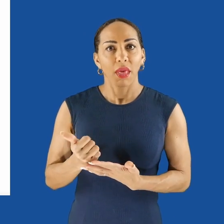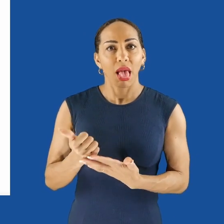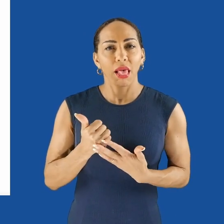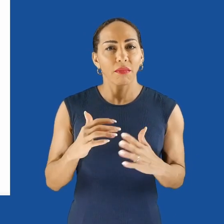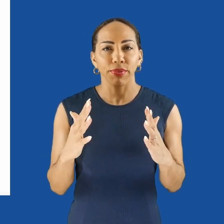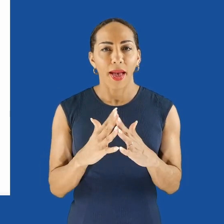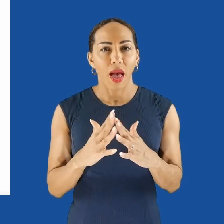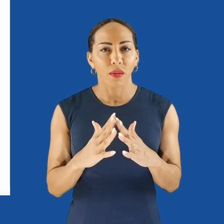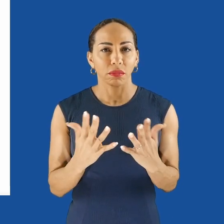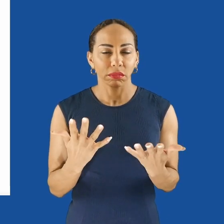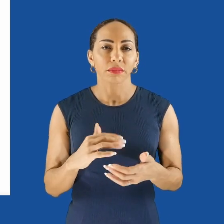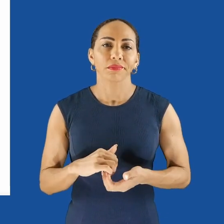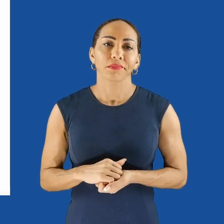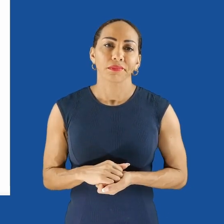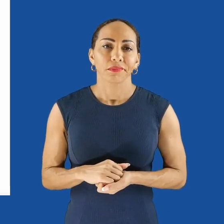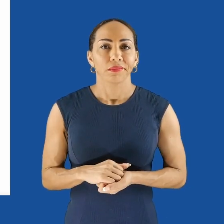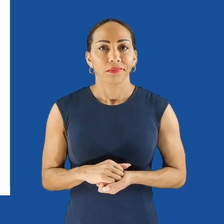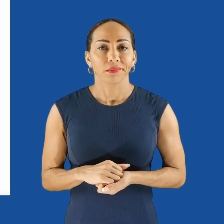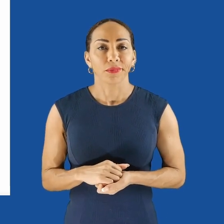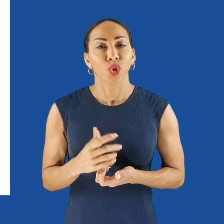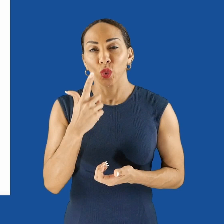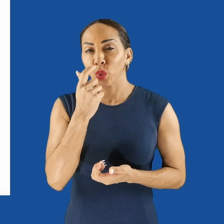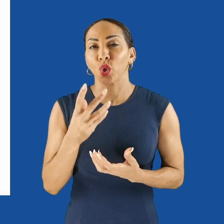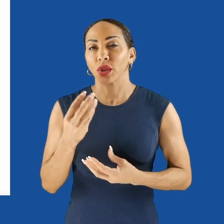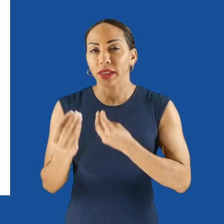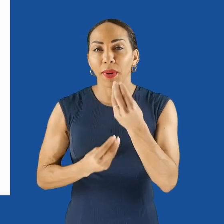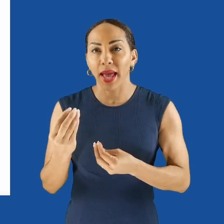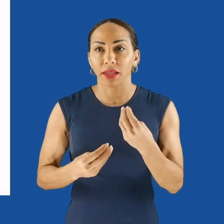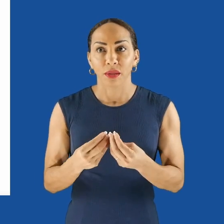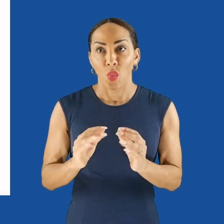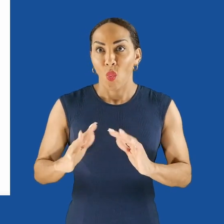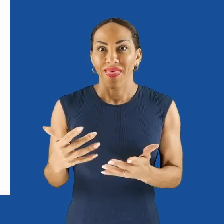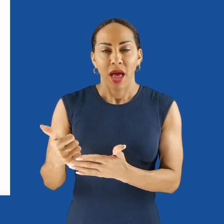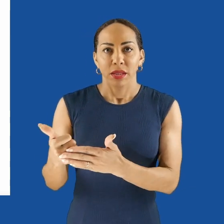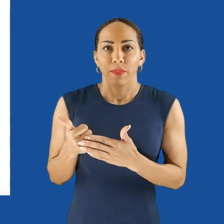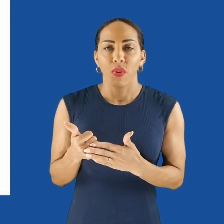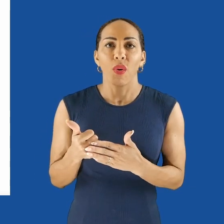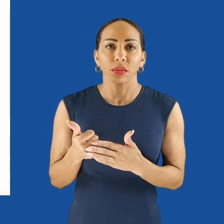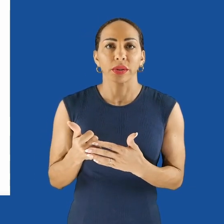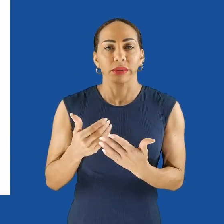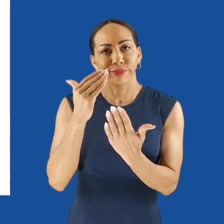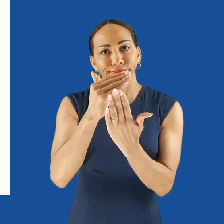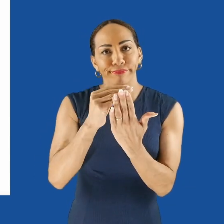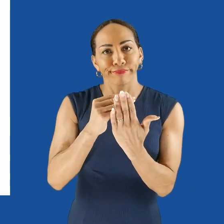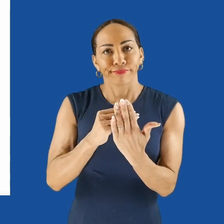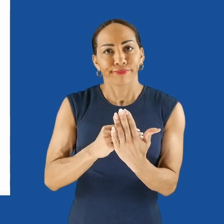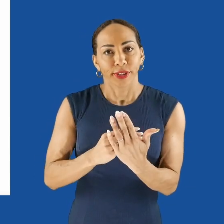your needs? You could include the effect of not having any support or what you find difficult about travelling to